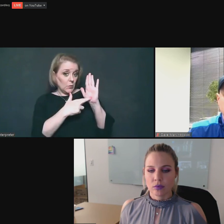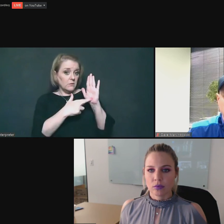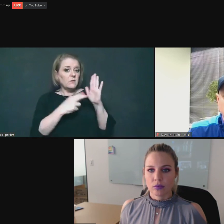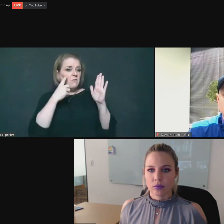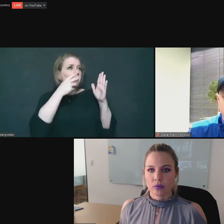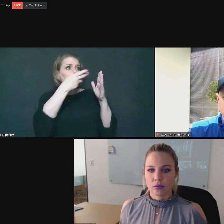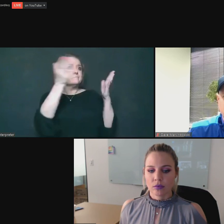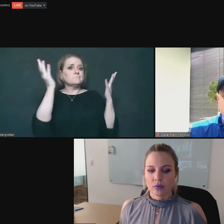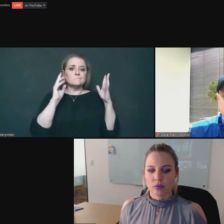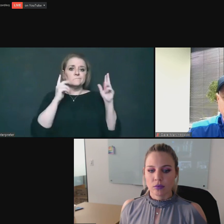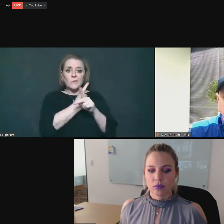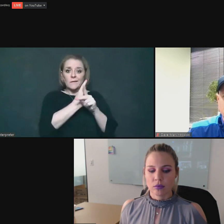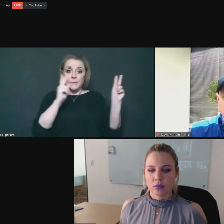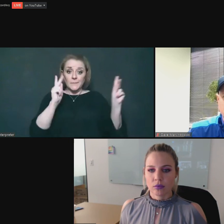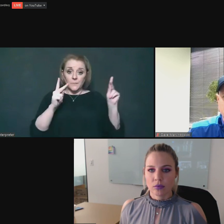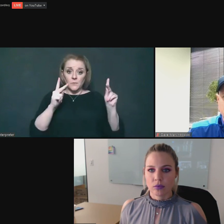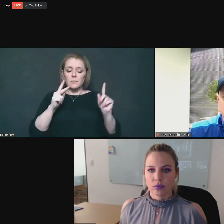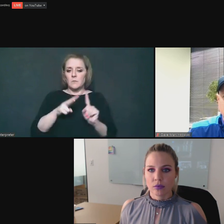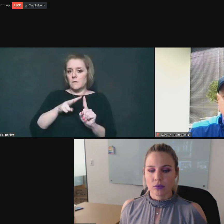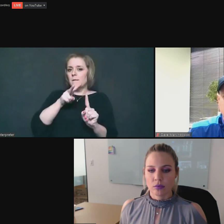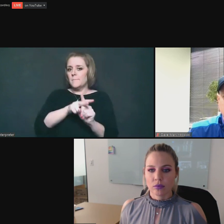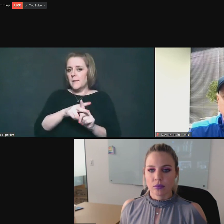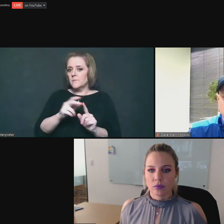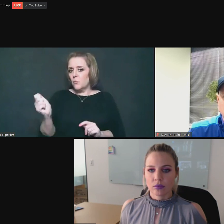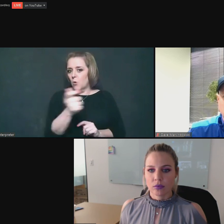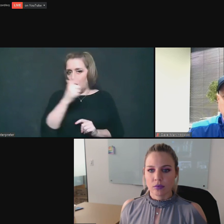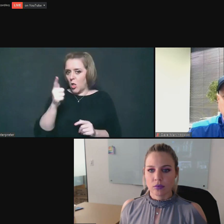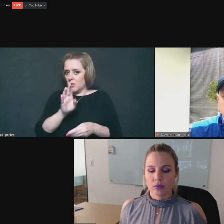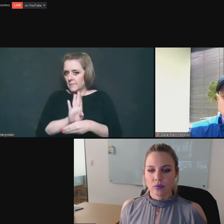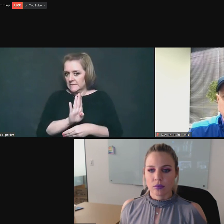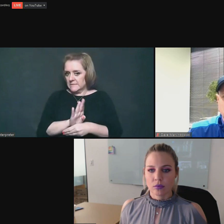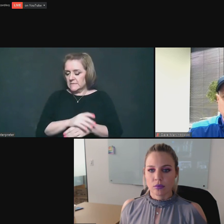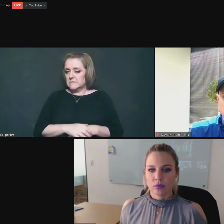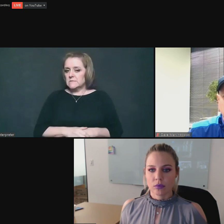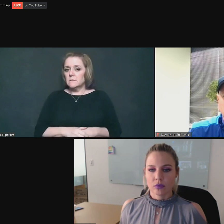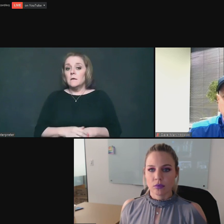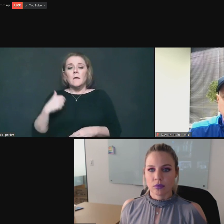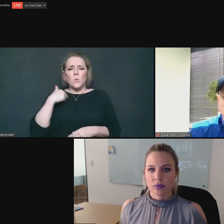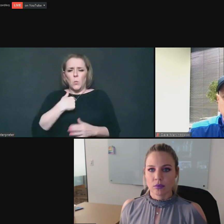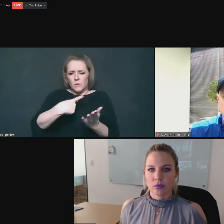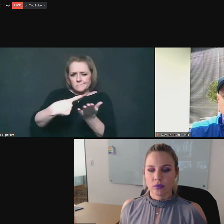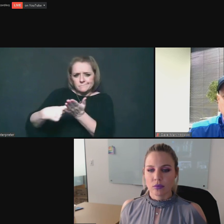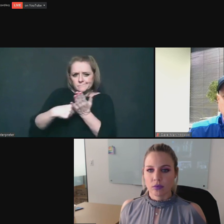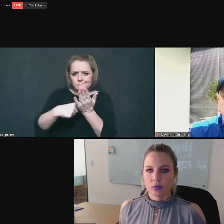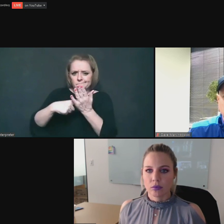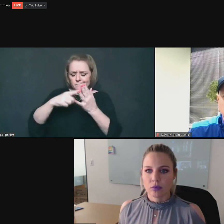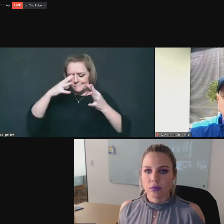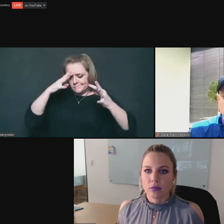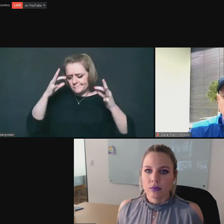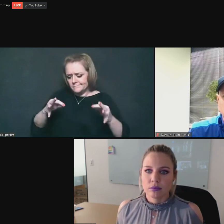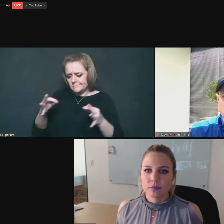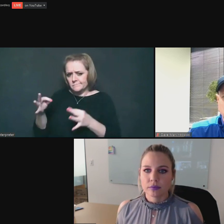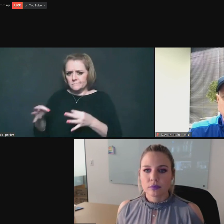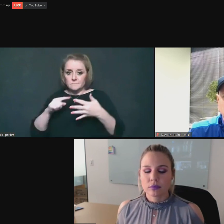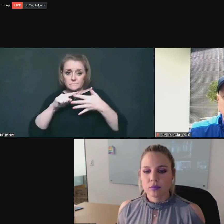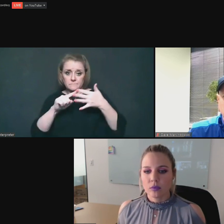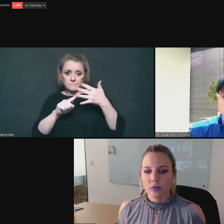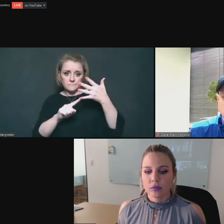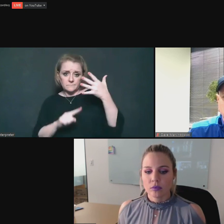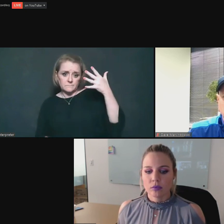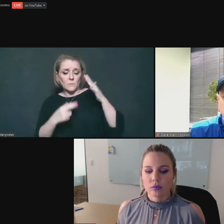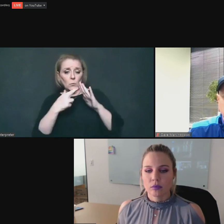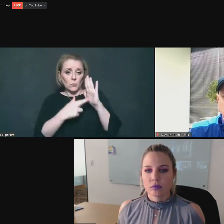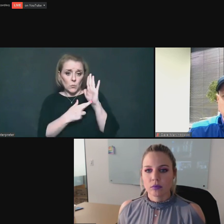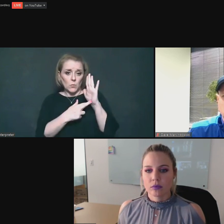all industries. And as we generated these guidelines, we worked with many